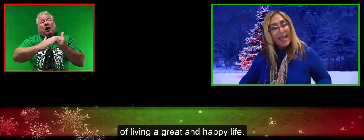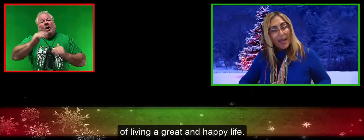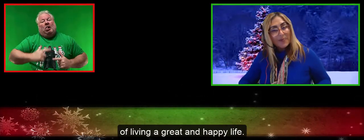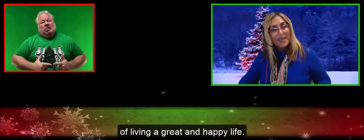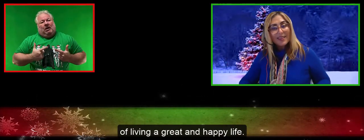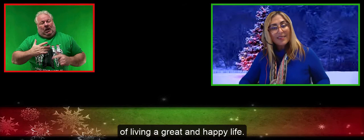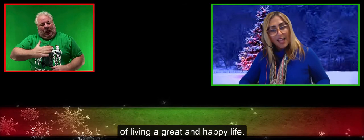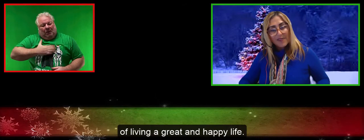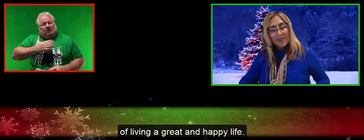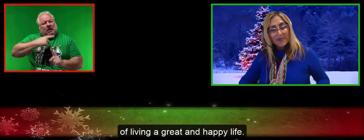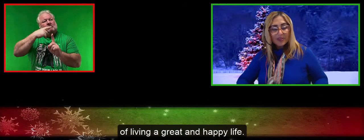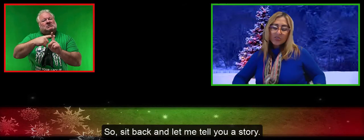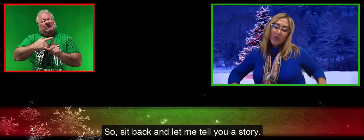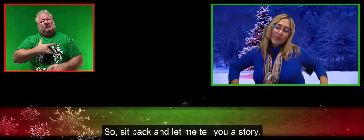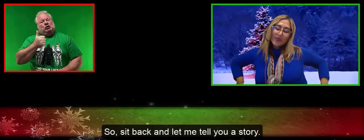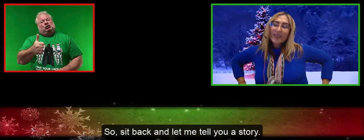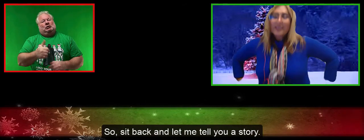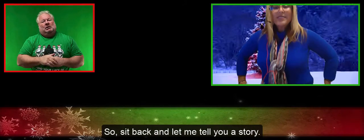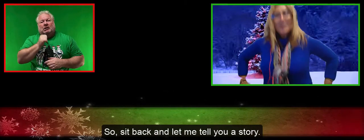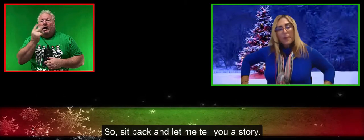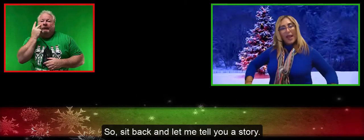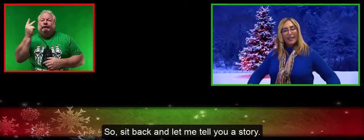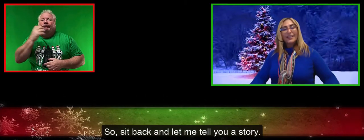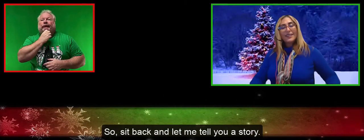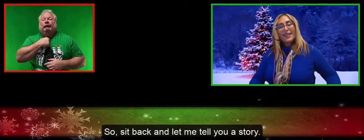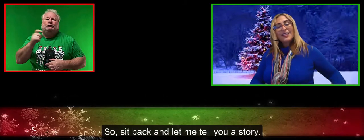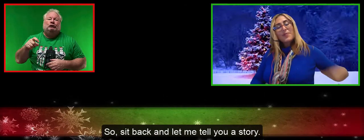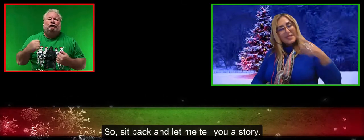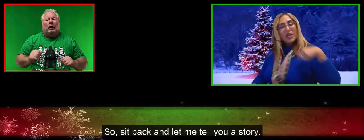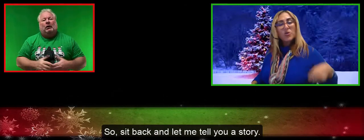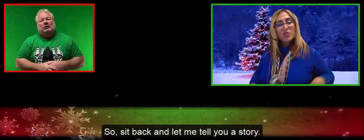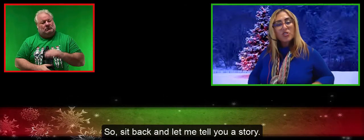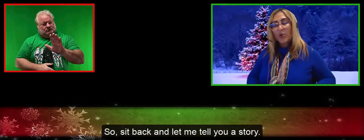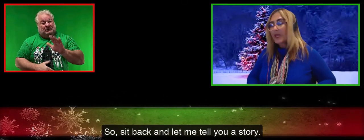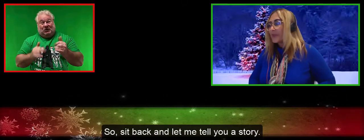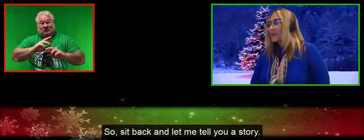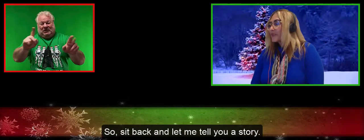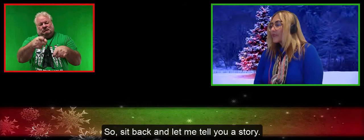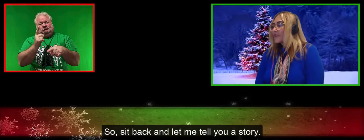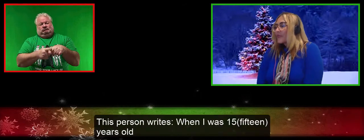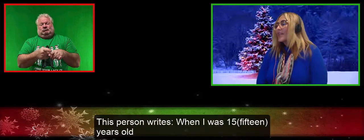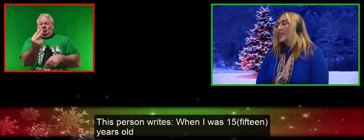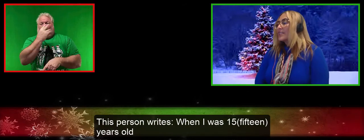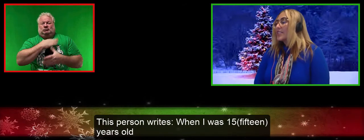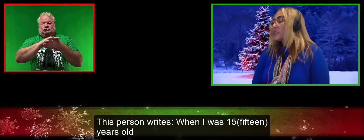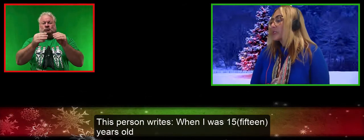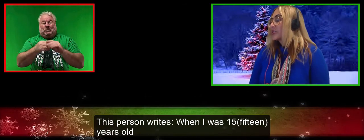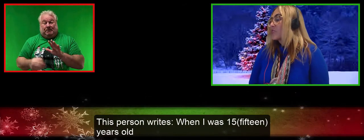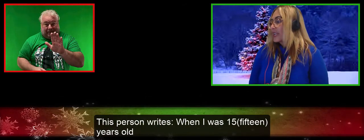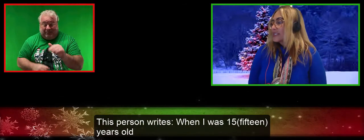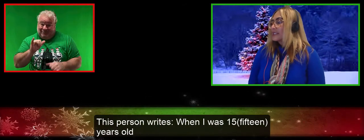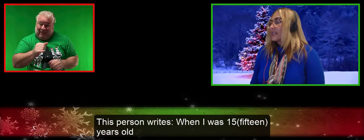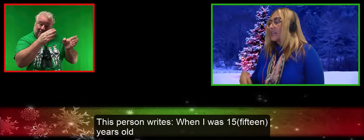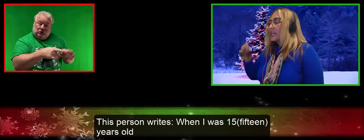and happy life. So sit back and let me tell you a story. This